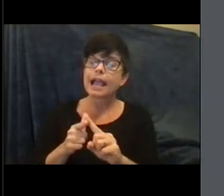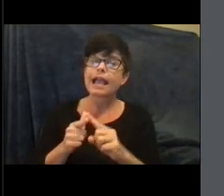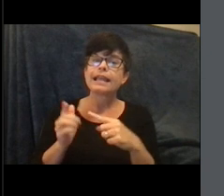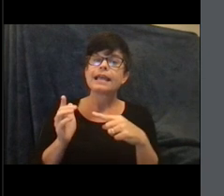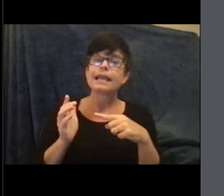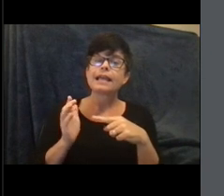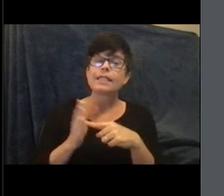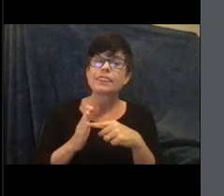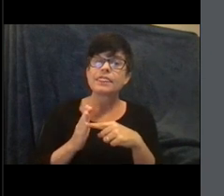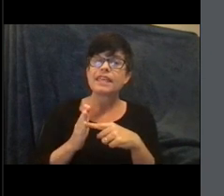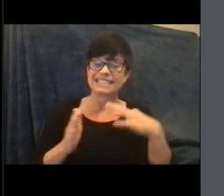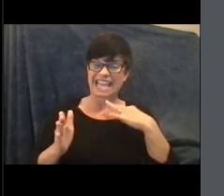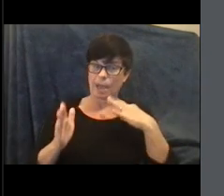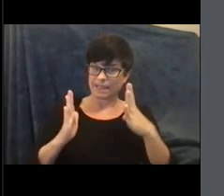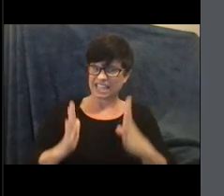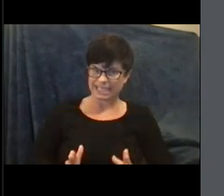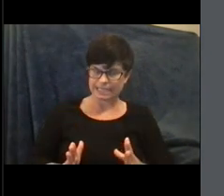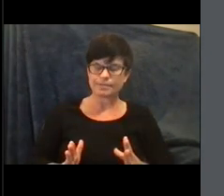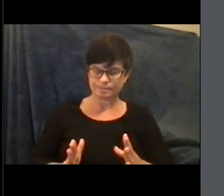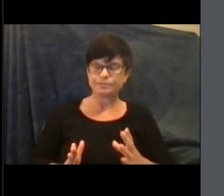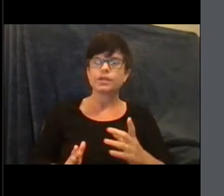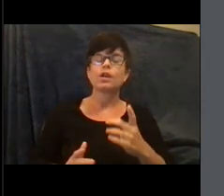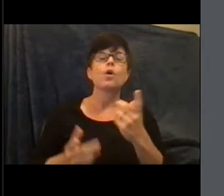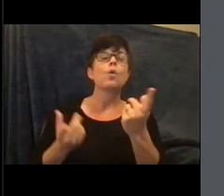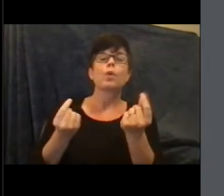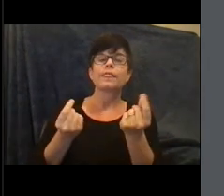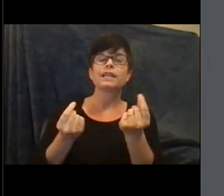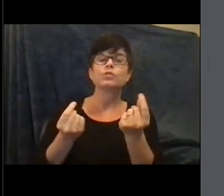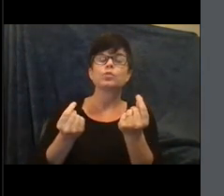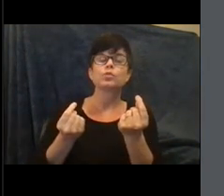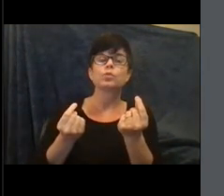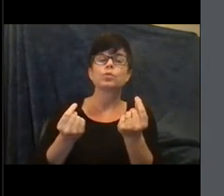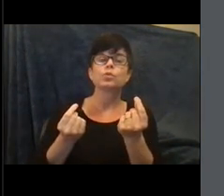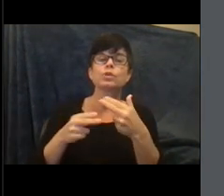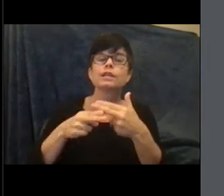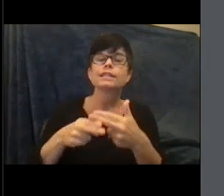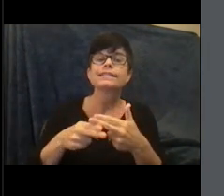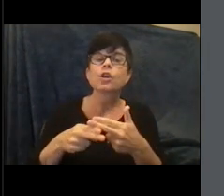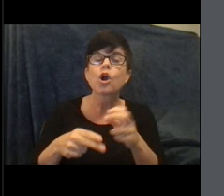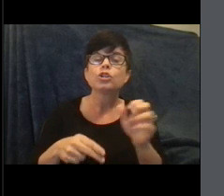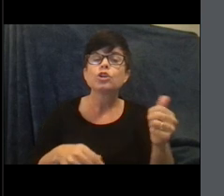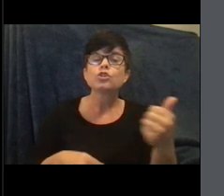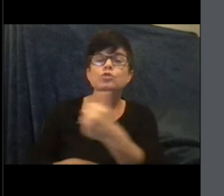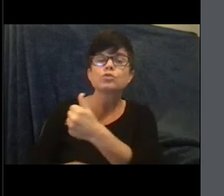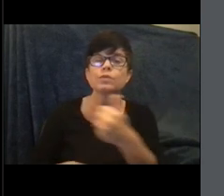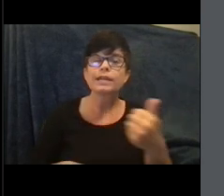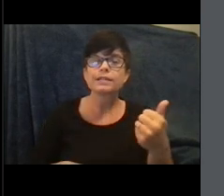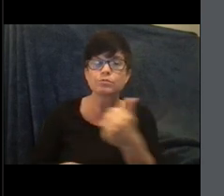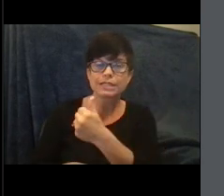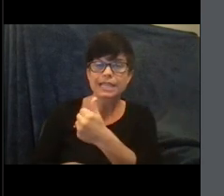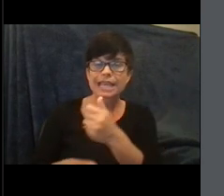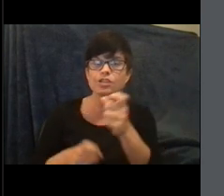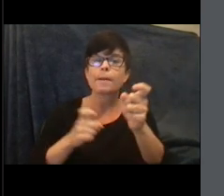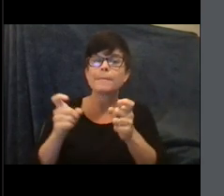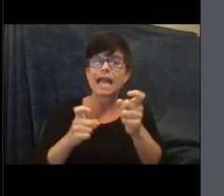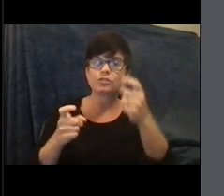applicant enters into what is called a transportation management